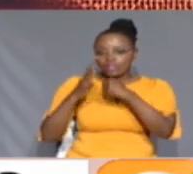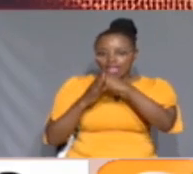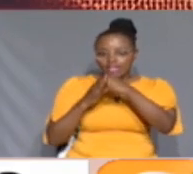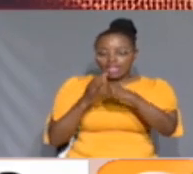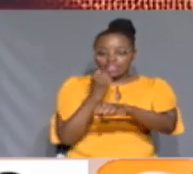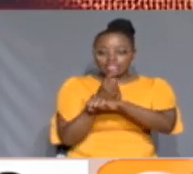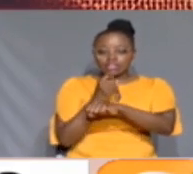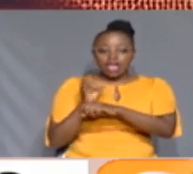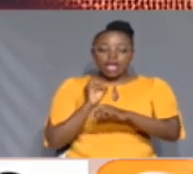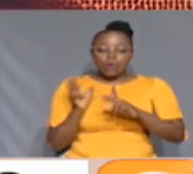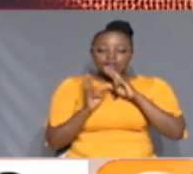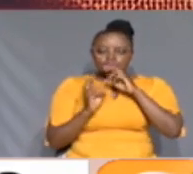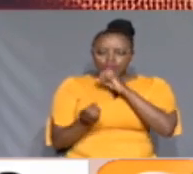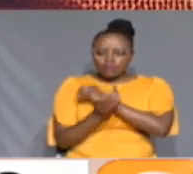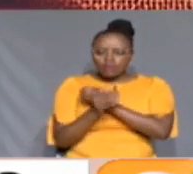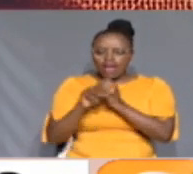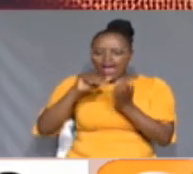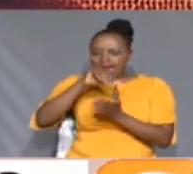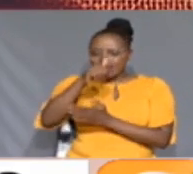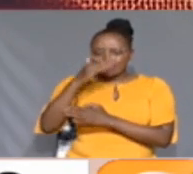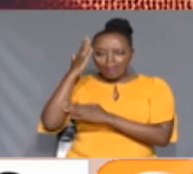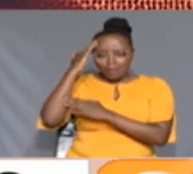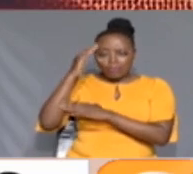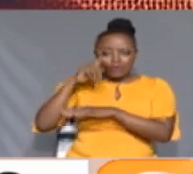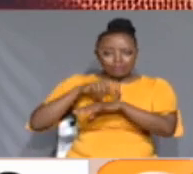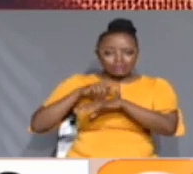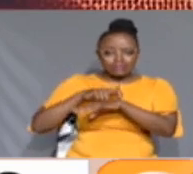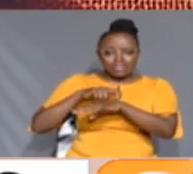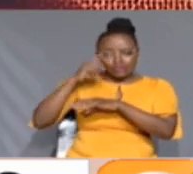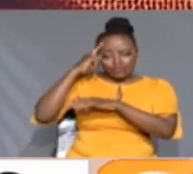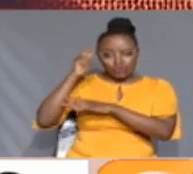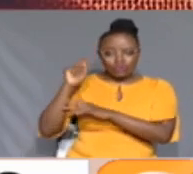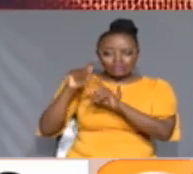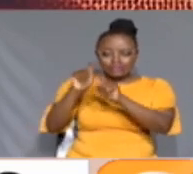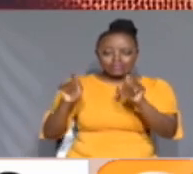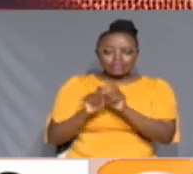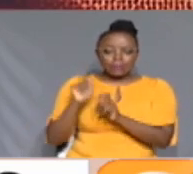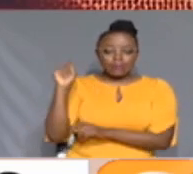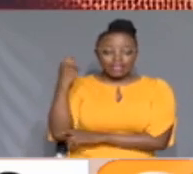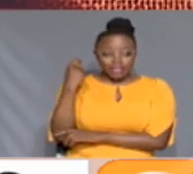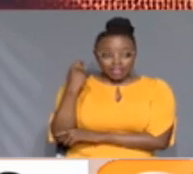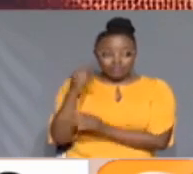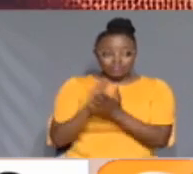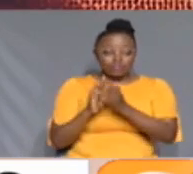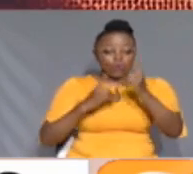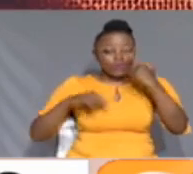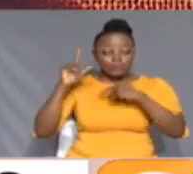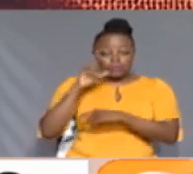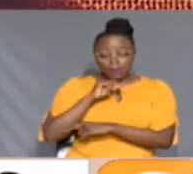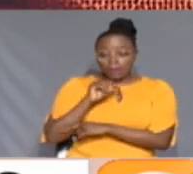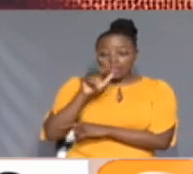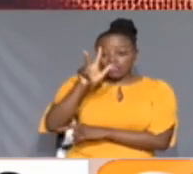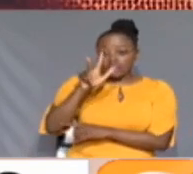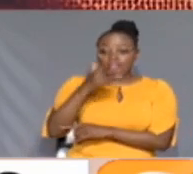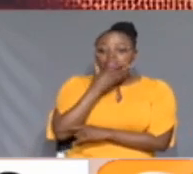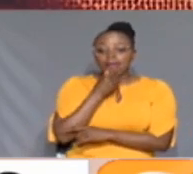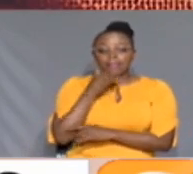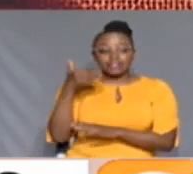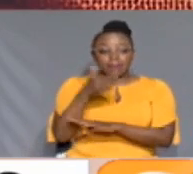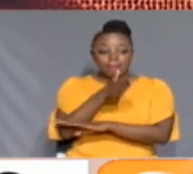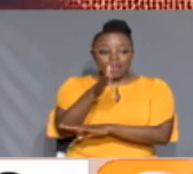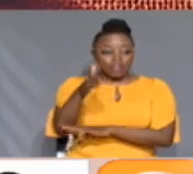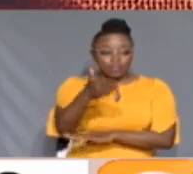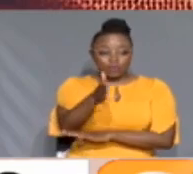Mike Okinyi recaps another memorable night for Team Kenya as Amos Kipruto clinched a bronze in the men's marathon